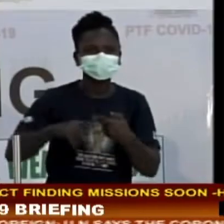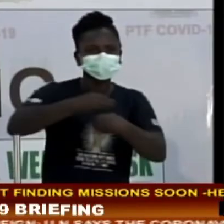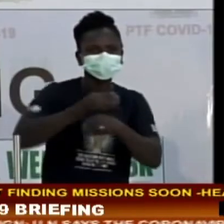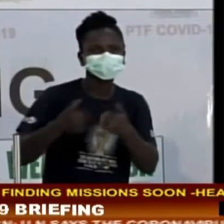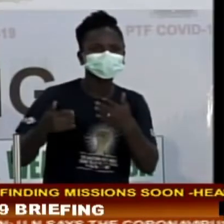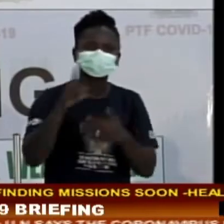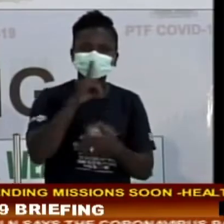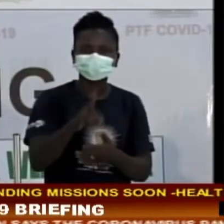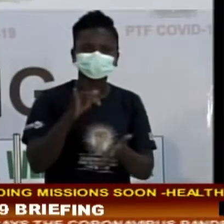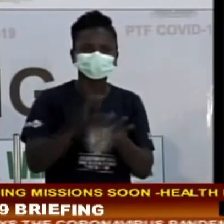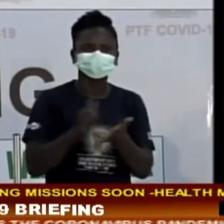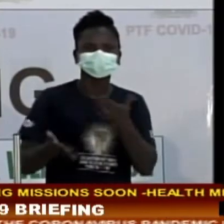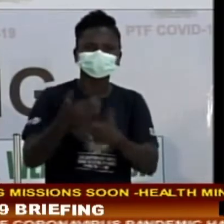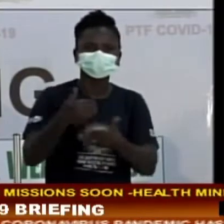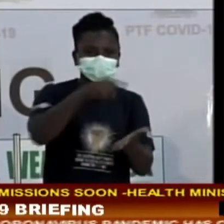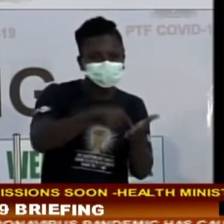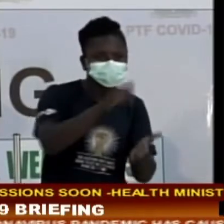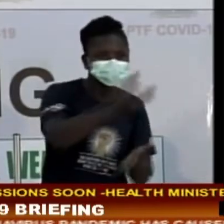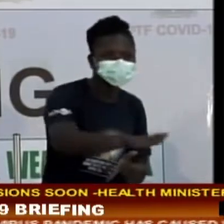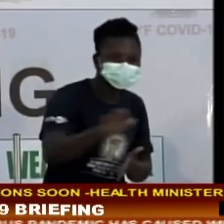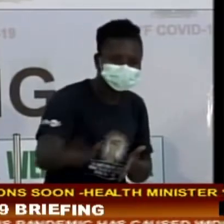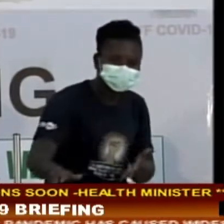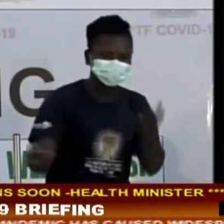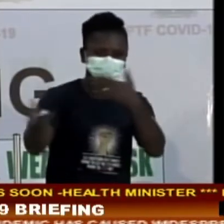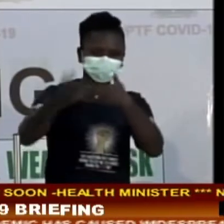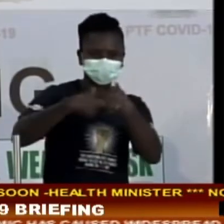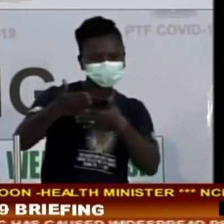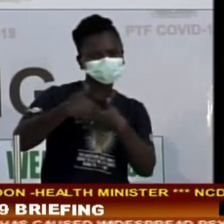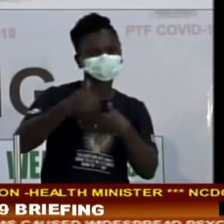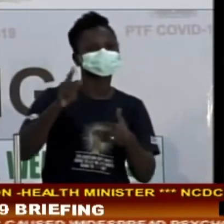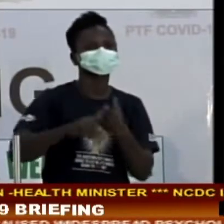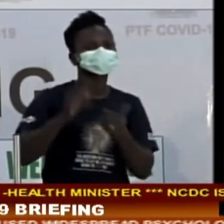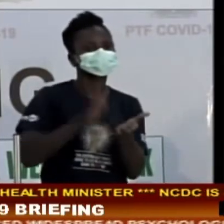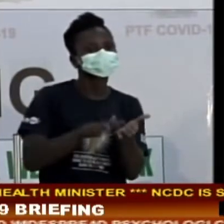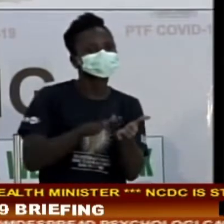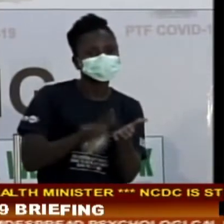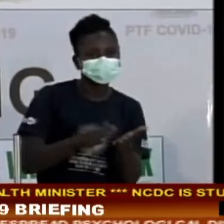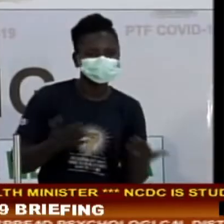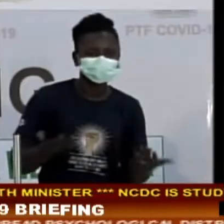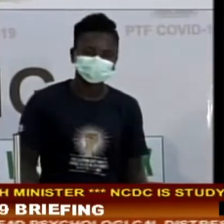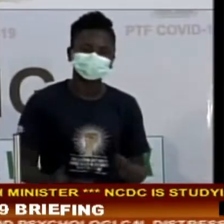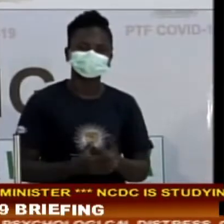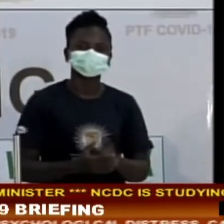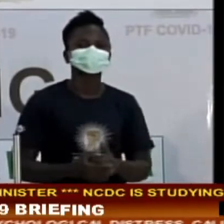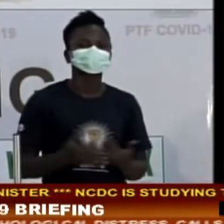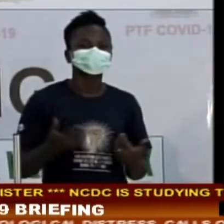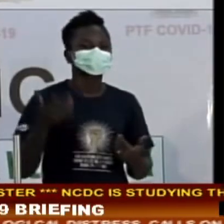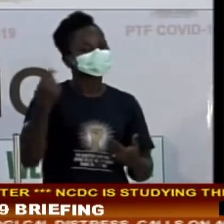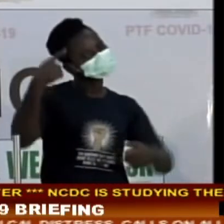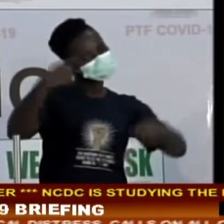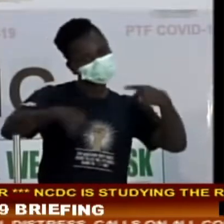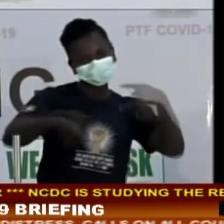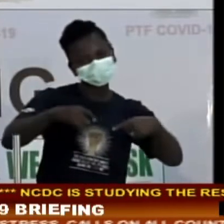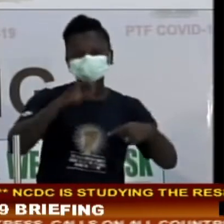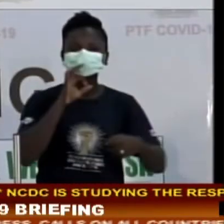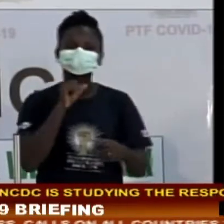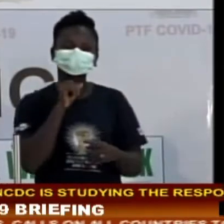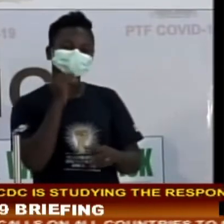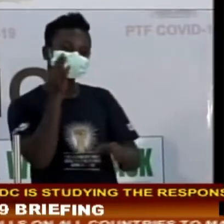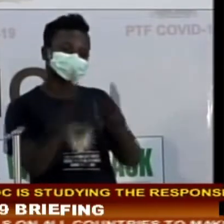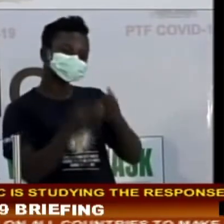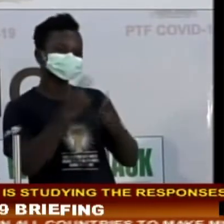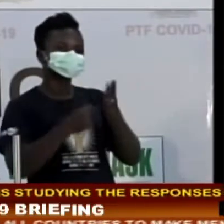all this our children return back to schools the argument is not whether what they doing is